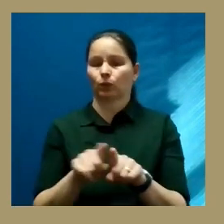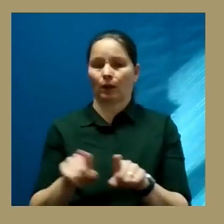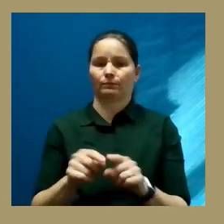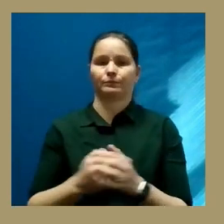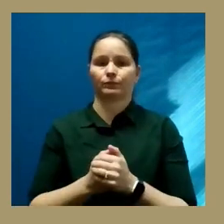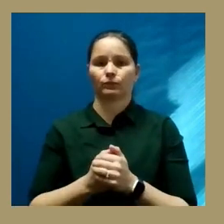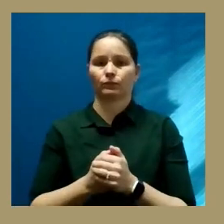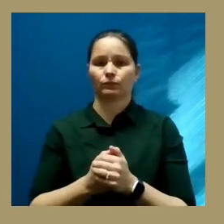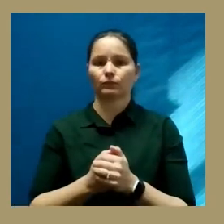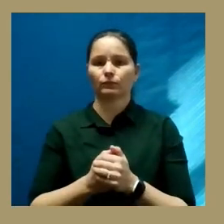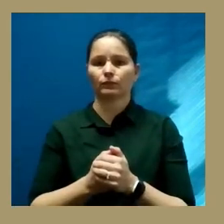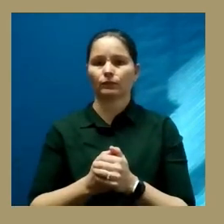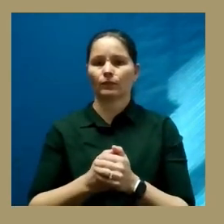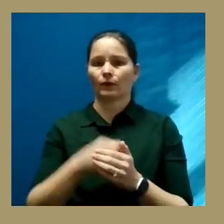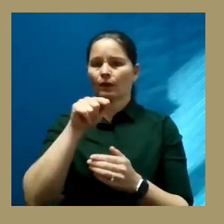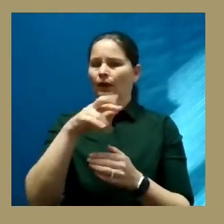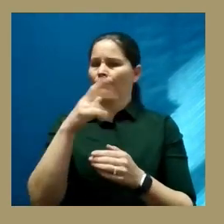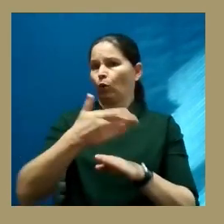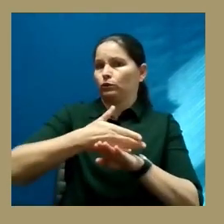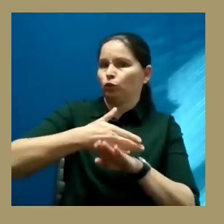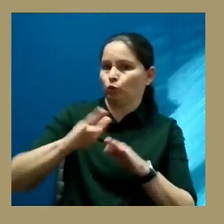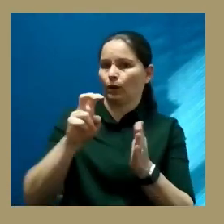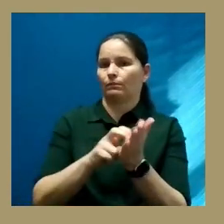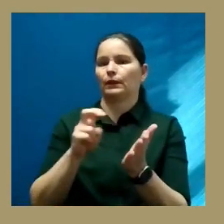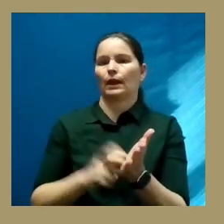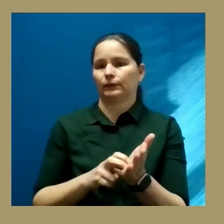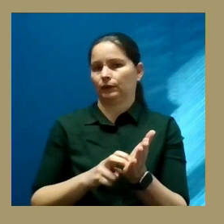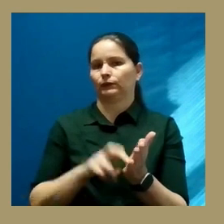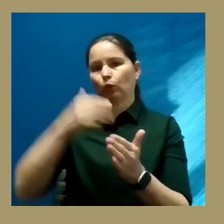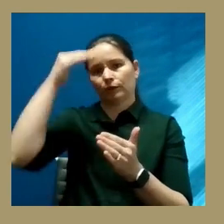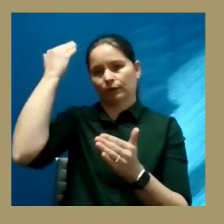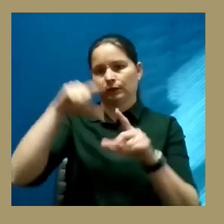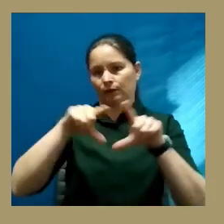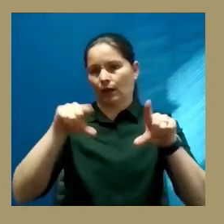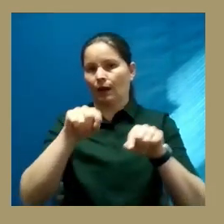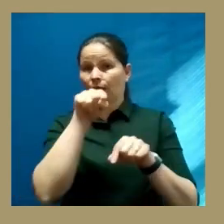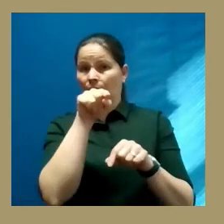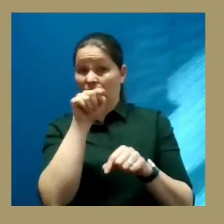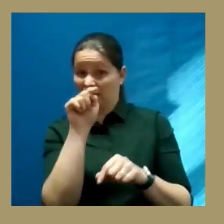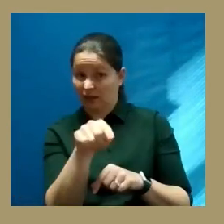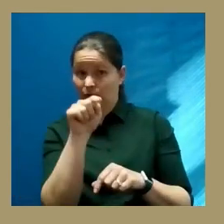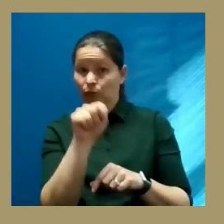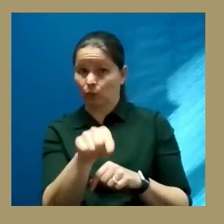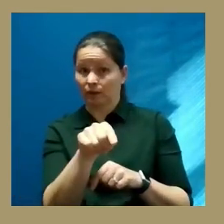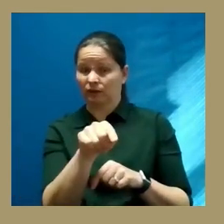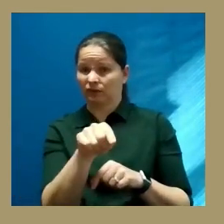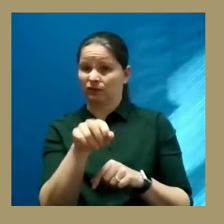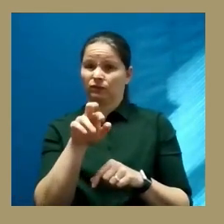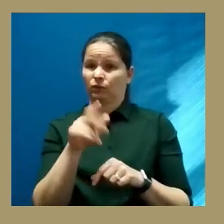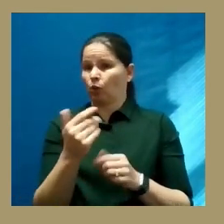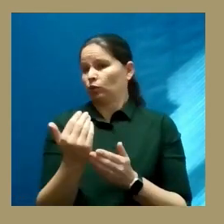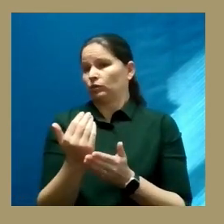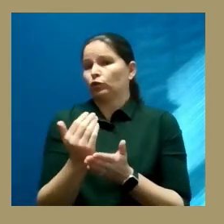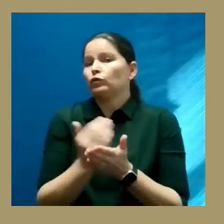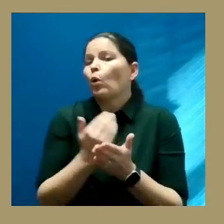for a brand new application for a seniors card. This is essentially a storage mechanism for customers